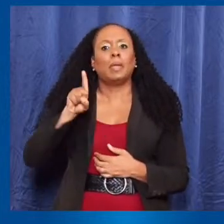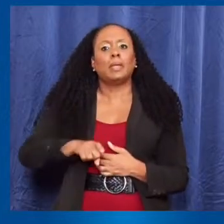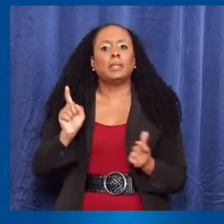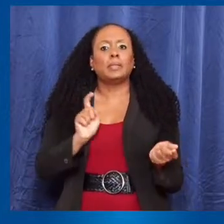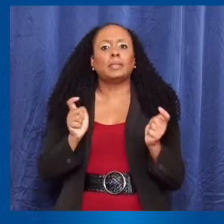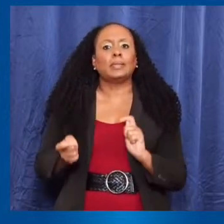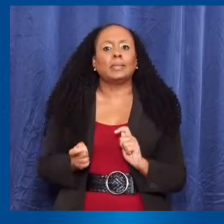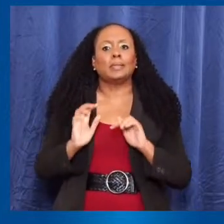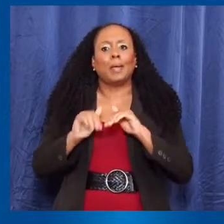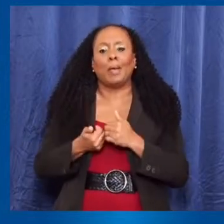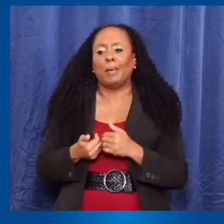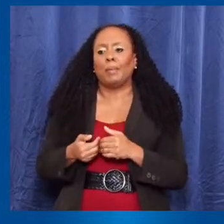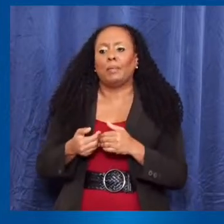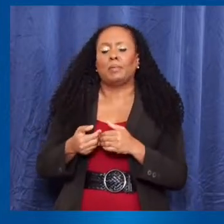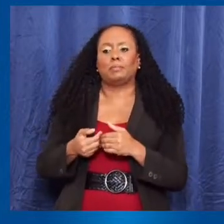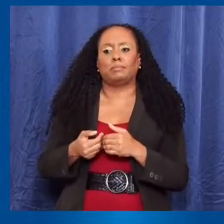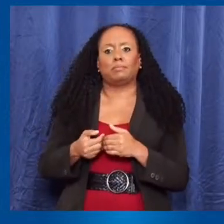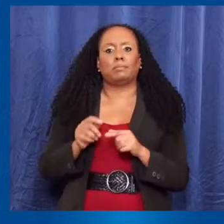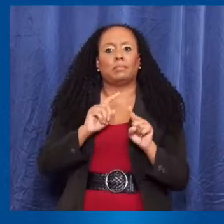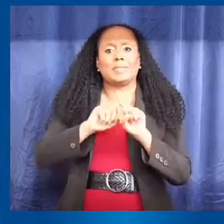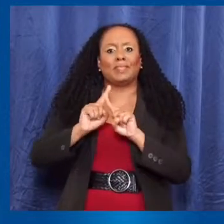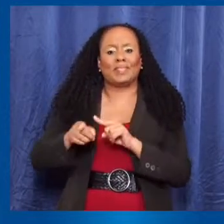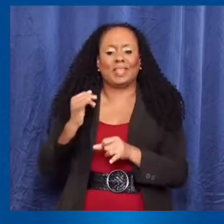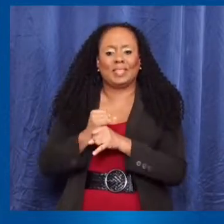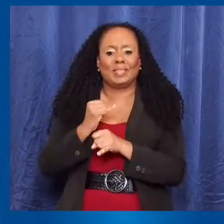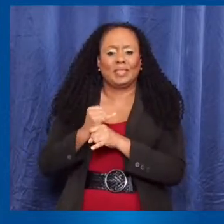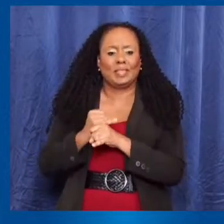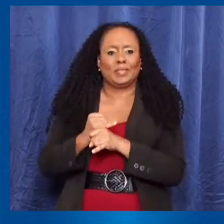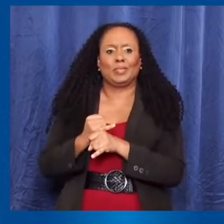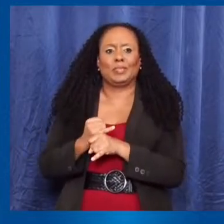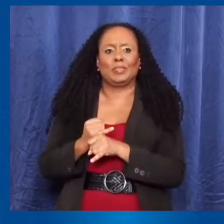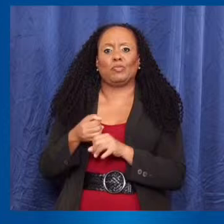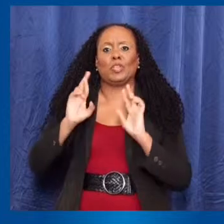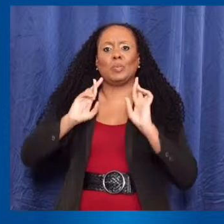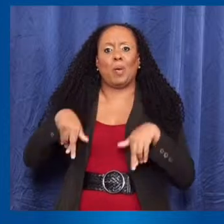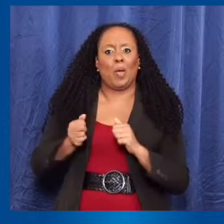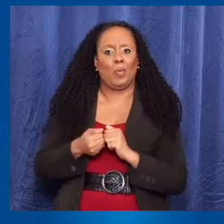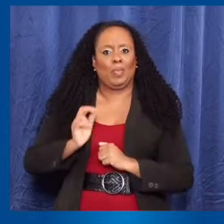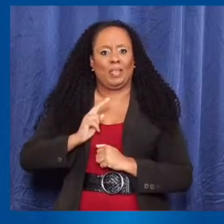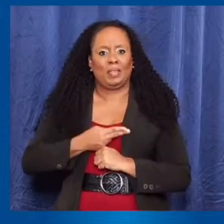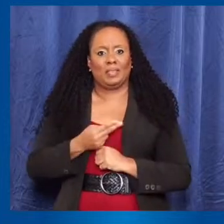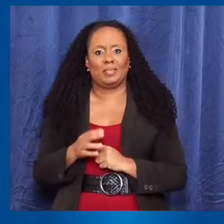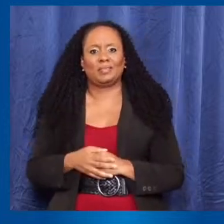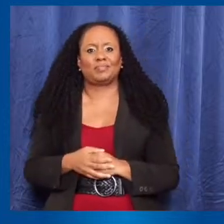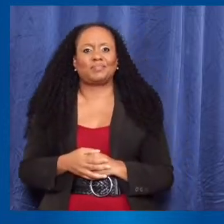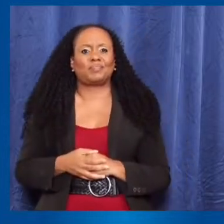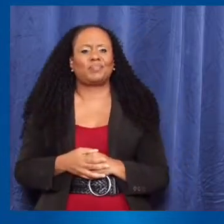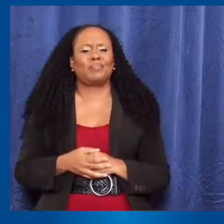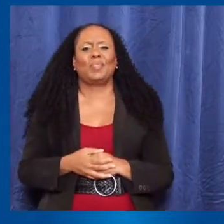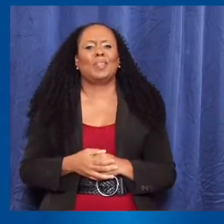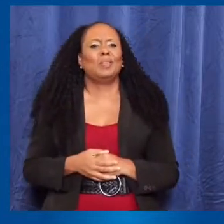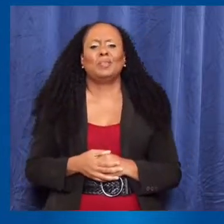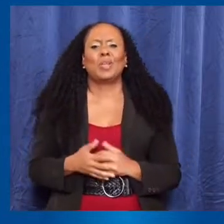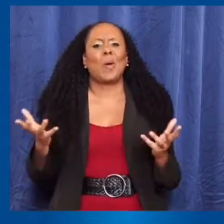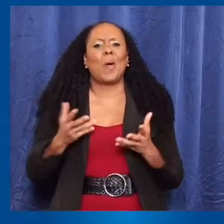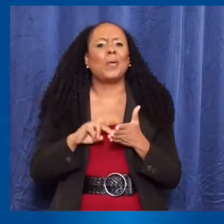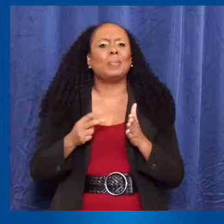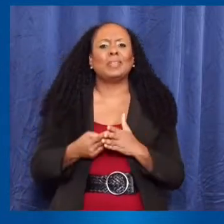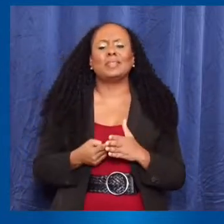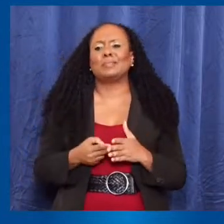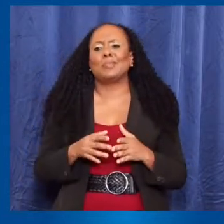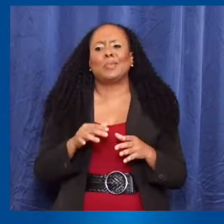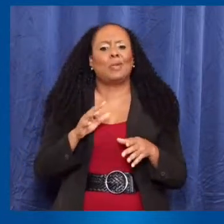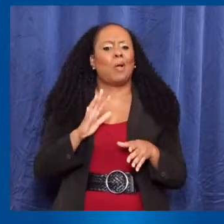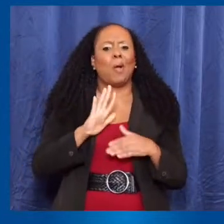these institutions respond to us. Now, there's a lot of pretty language for a lot of Bajans, but what does it really mean? Last night we were in